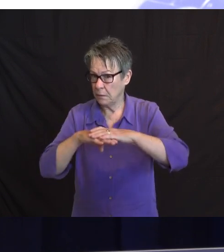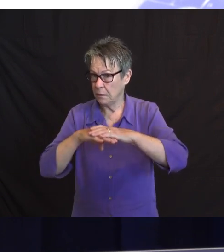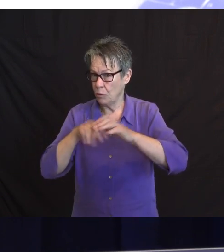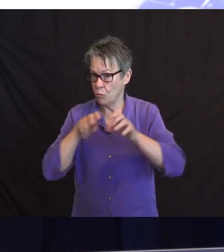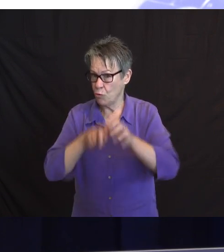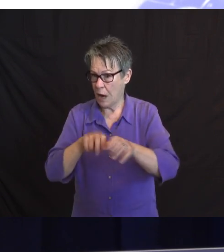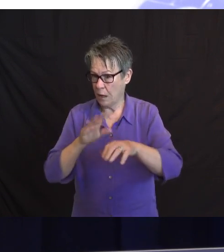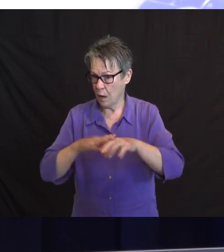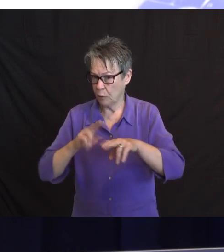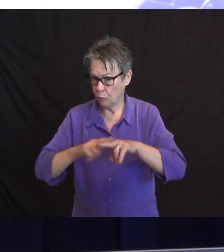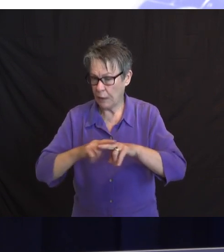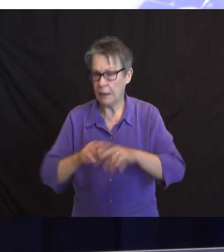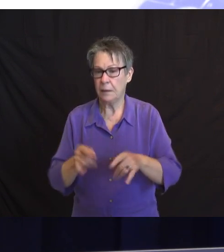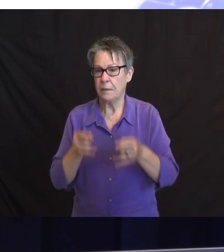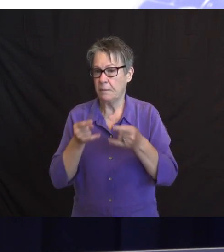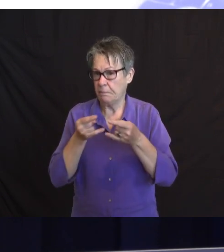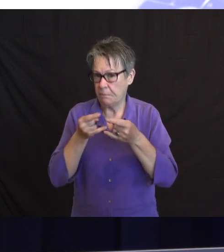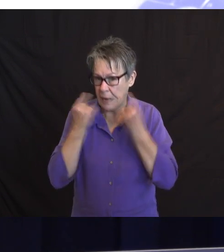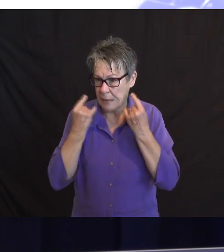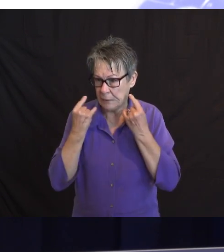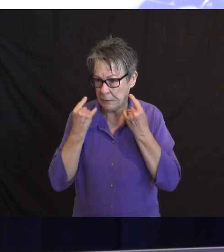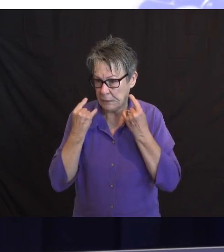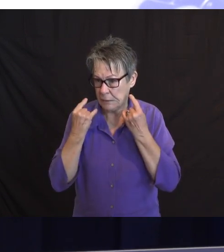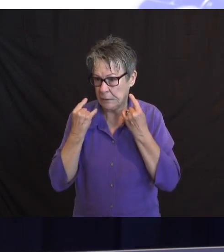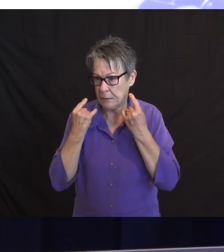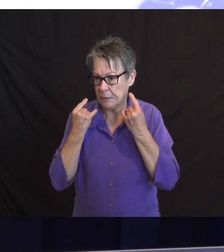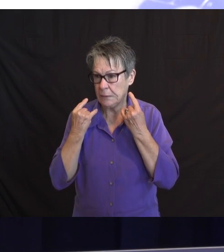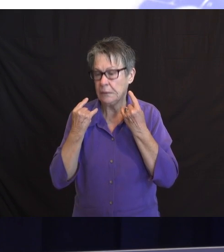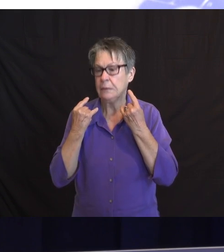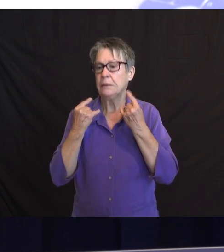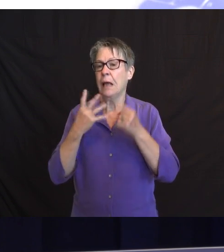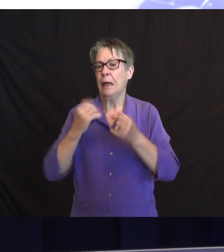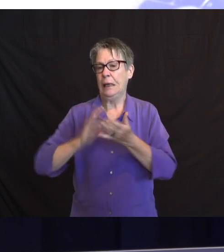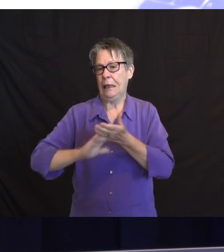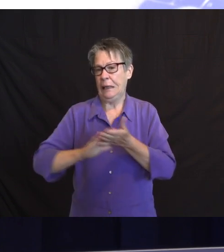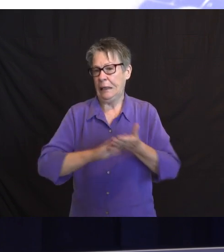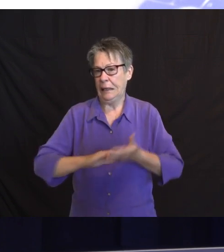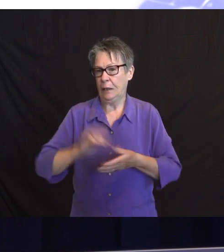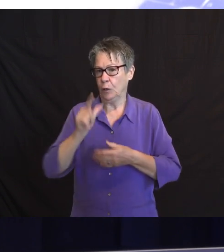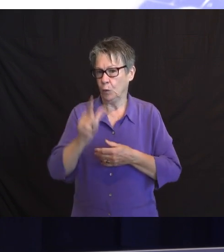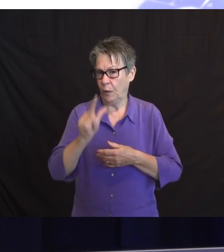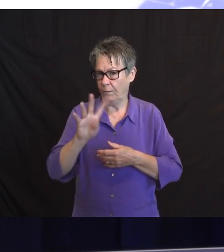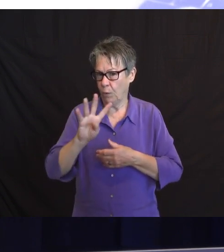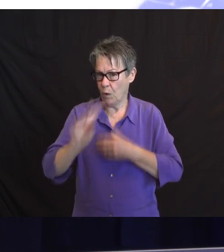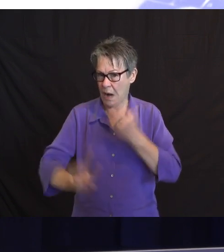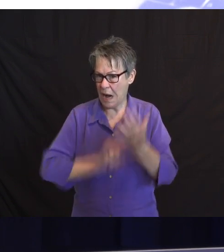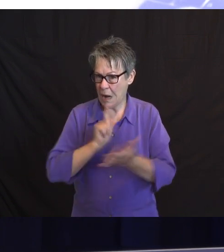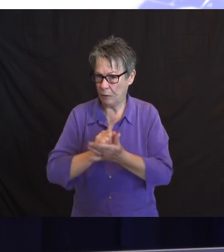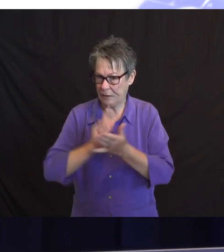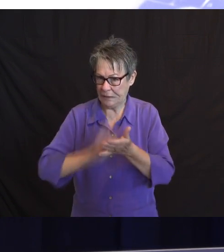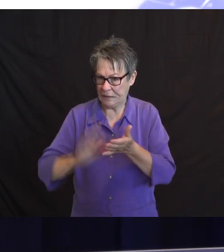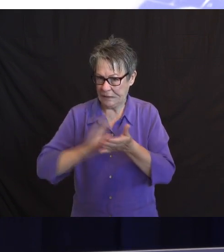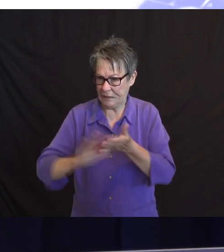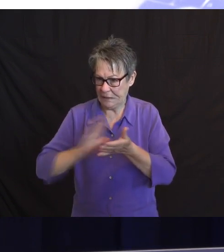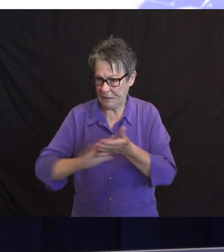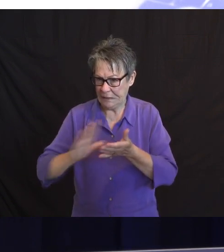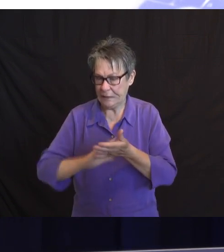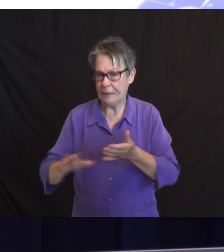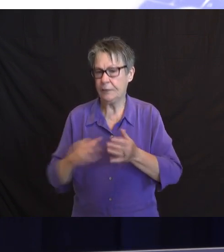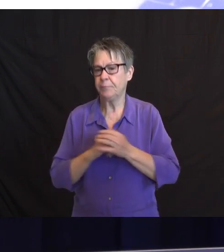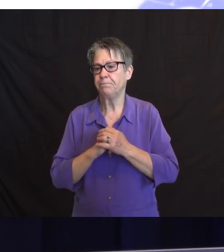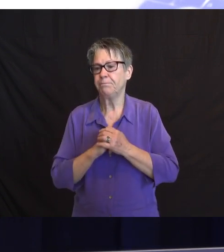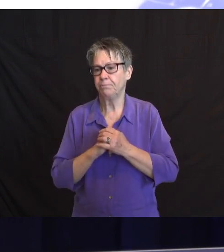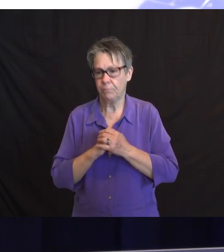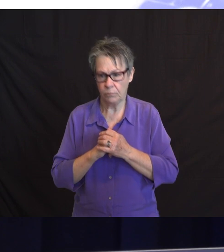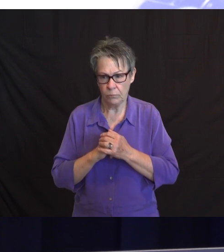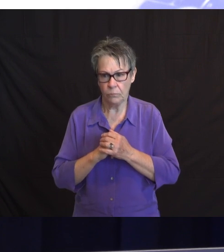comments, we were one of the first to have daily sanitizing, cleaning and sanitizing of all our vehicles. The second phase, which